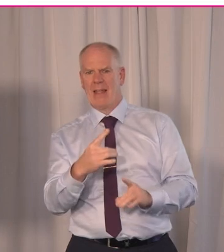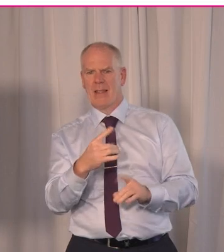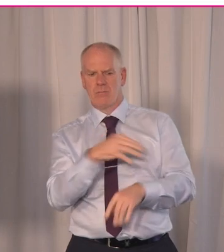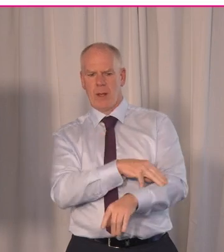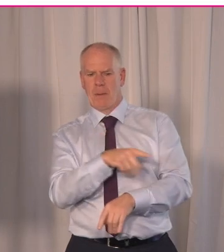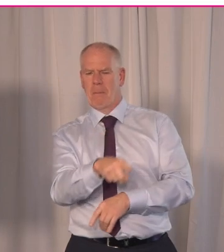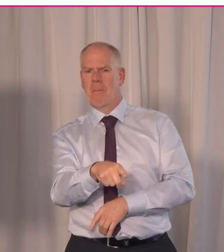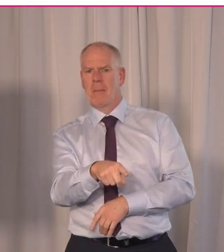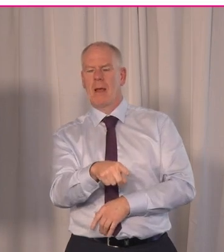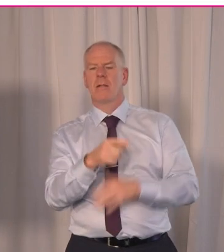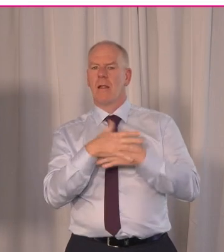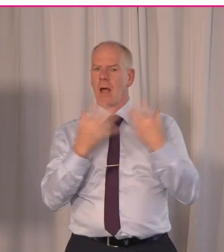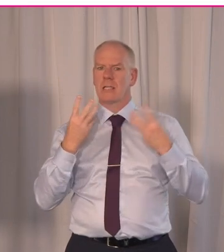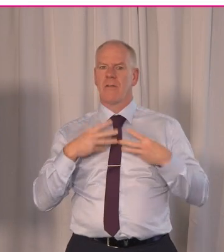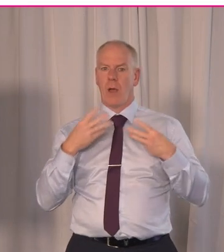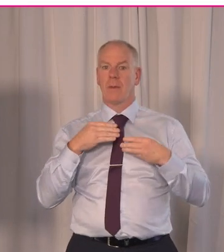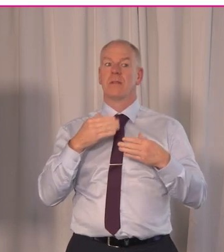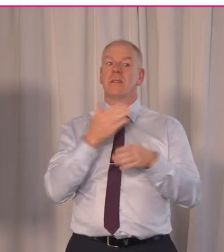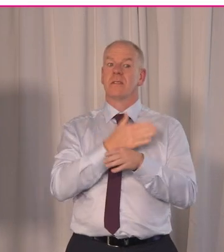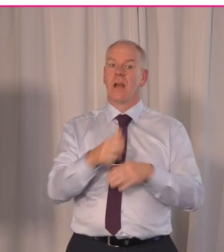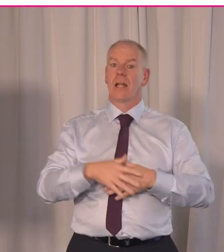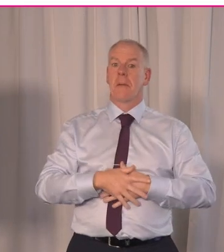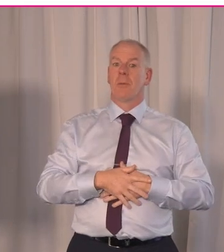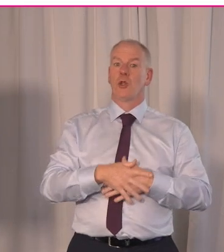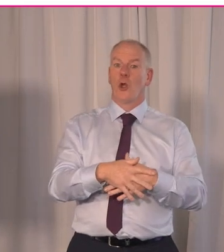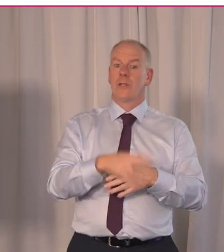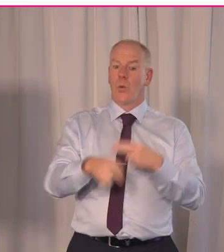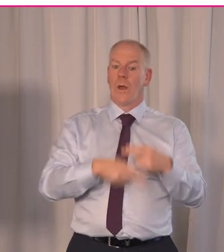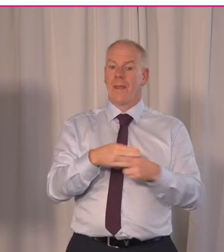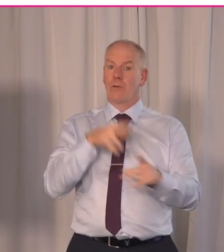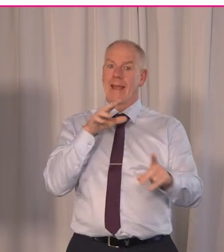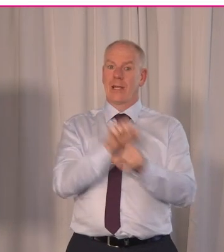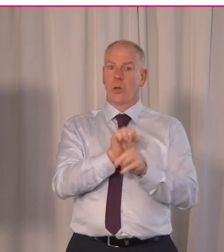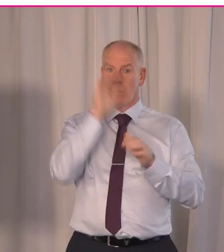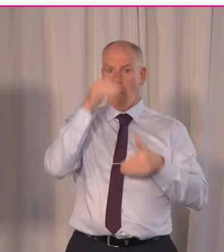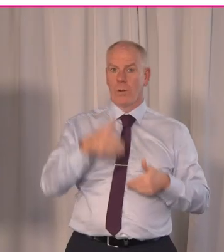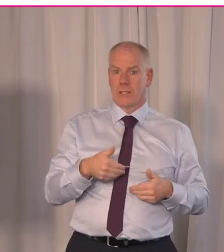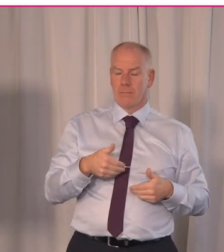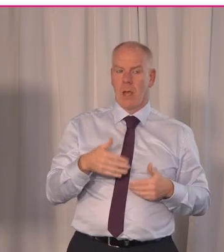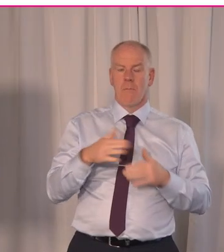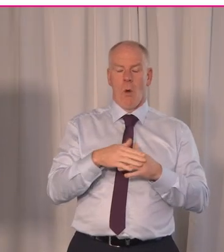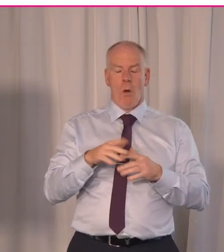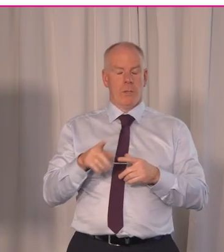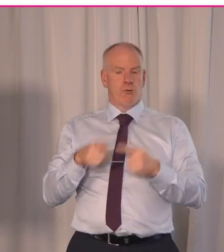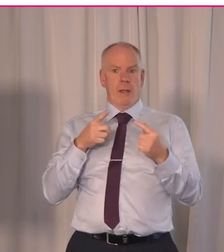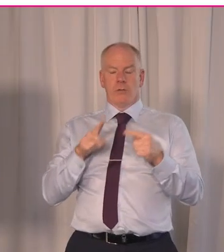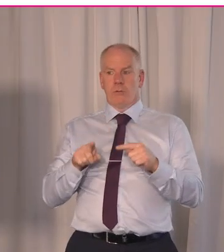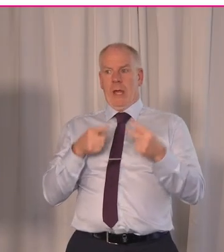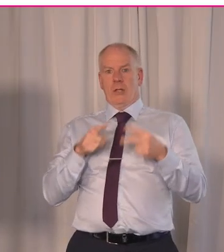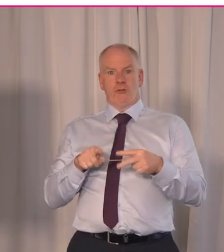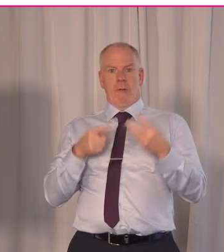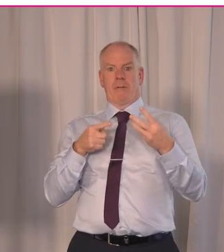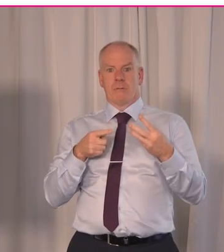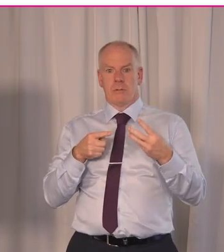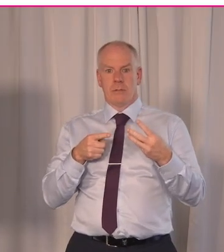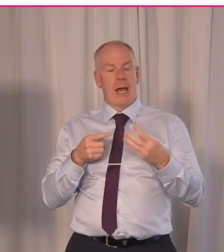so many women will enter maternity care undiagnosed, which means that this will cause them more challenges.